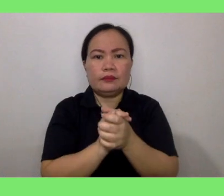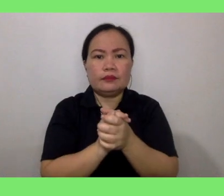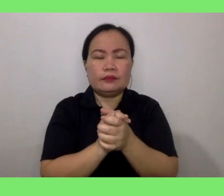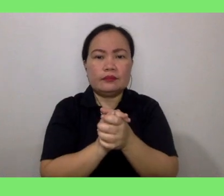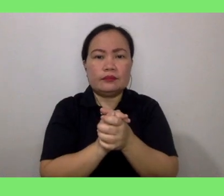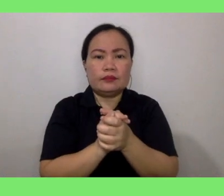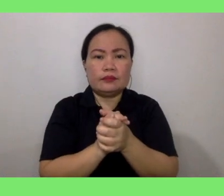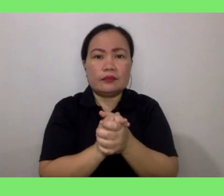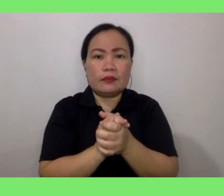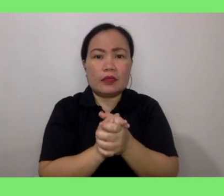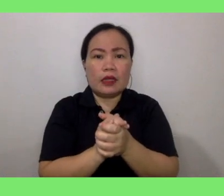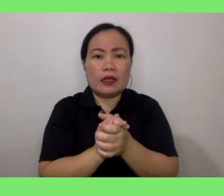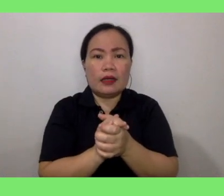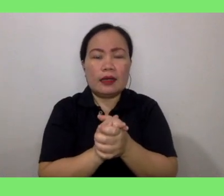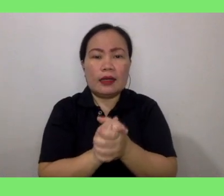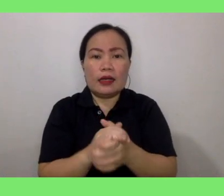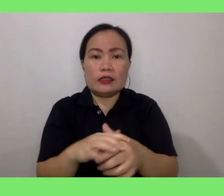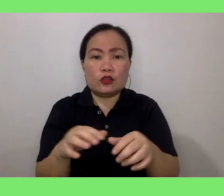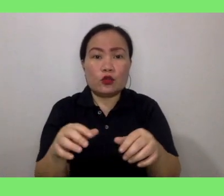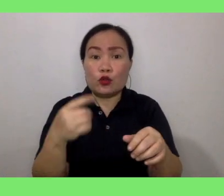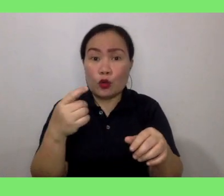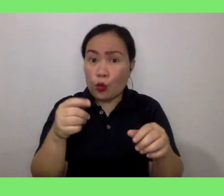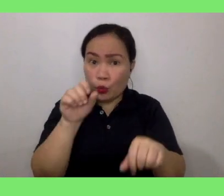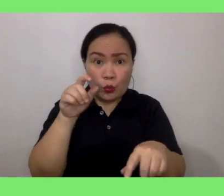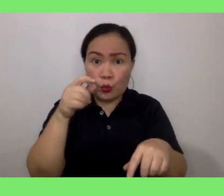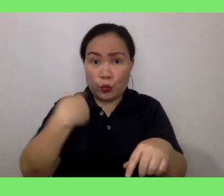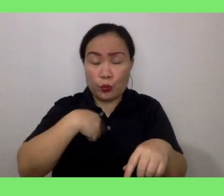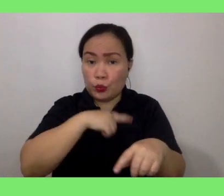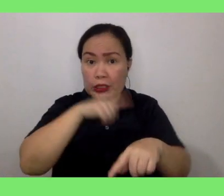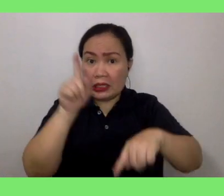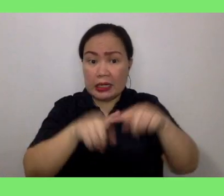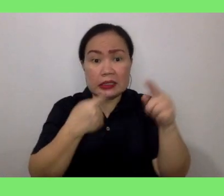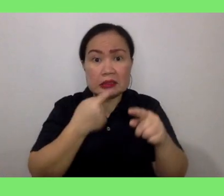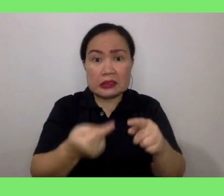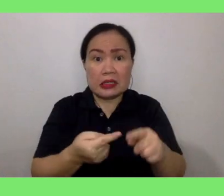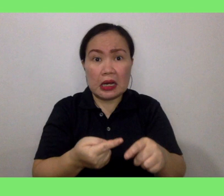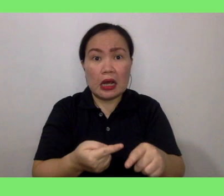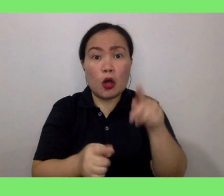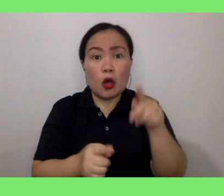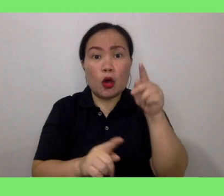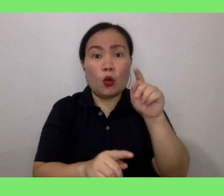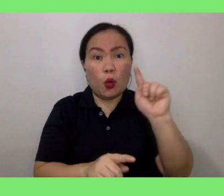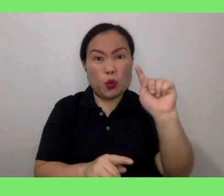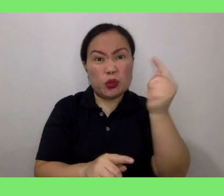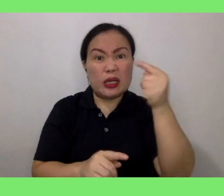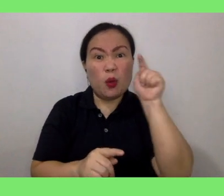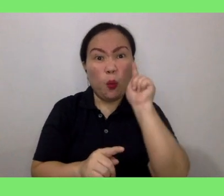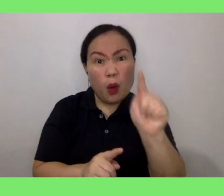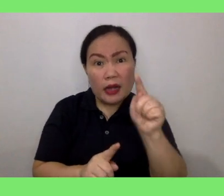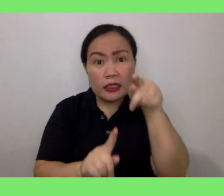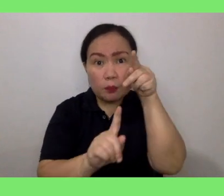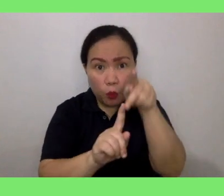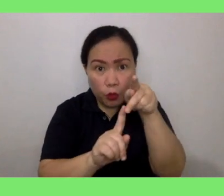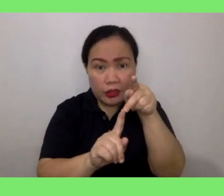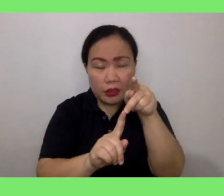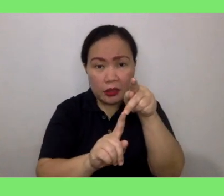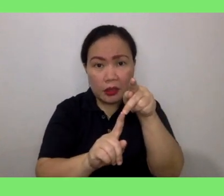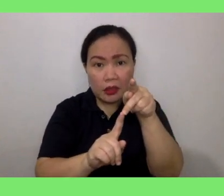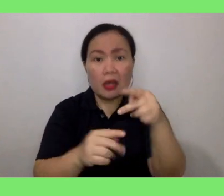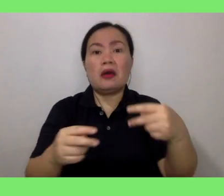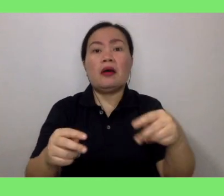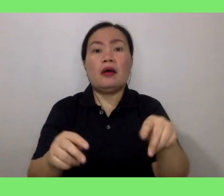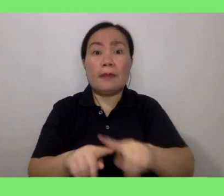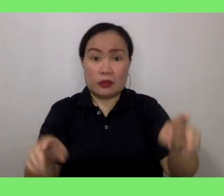natin is just 1, is just 2. Okay? So, it is infinite. We have infinitely many points in